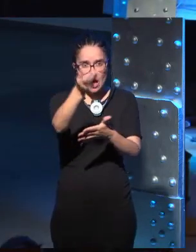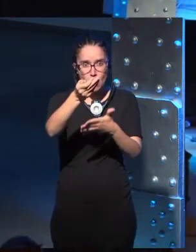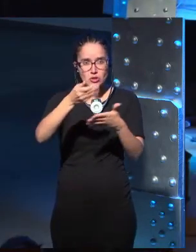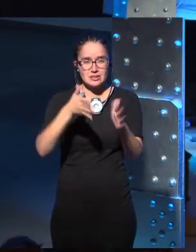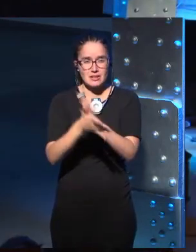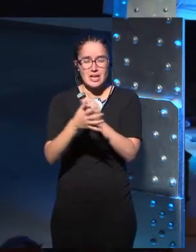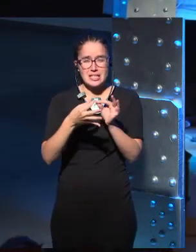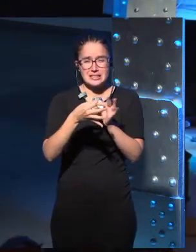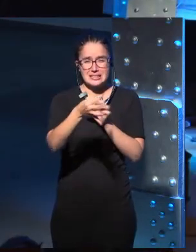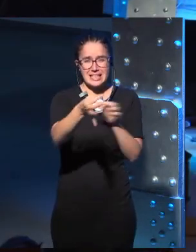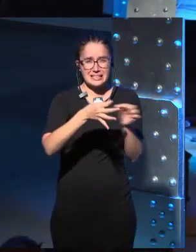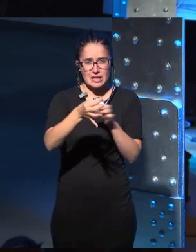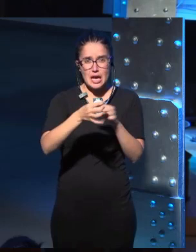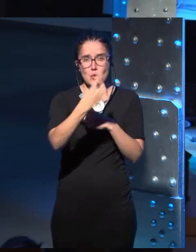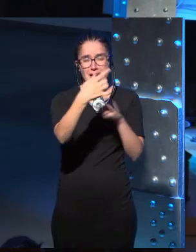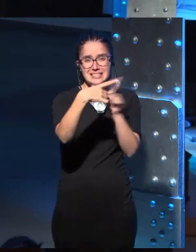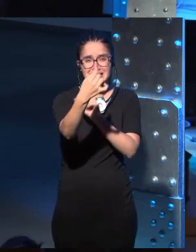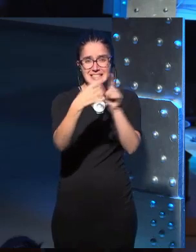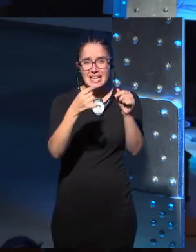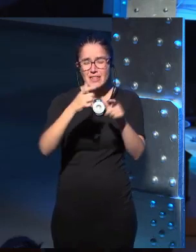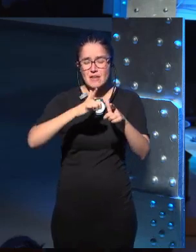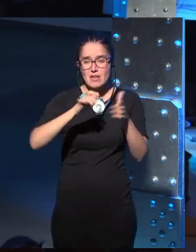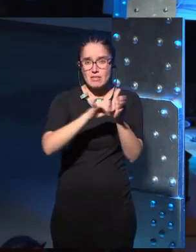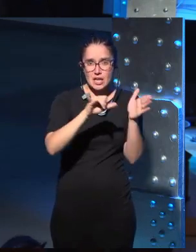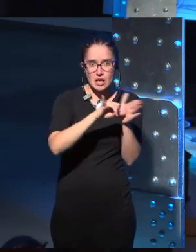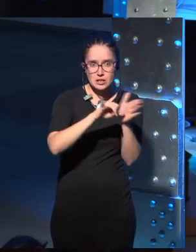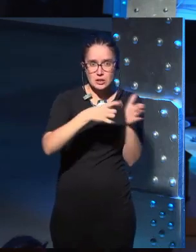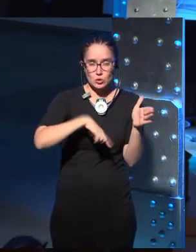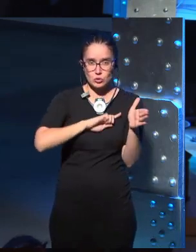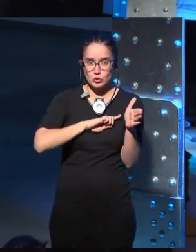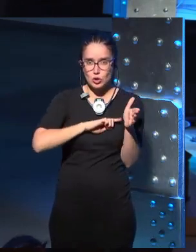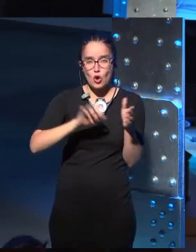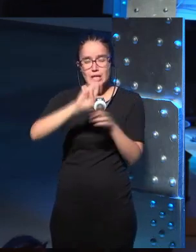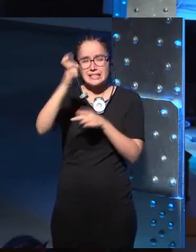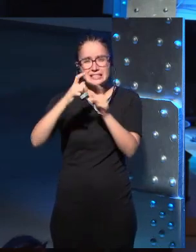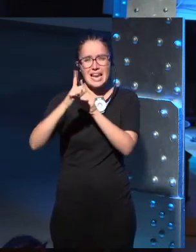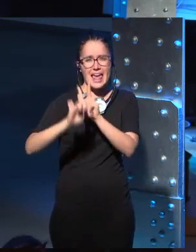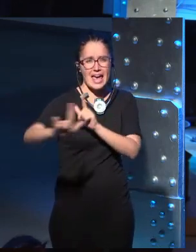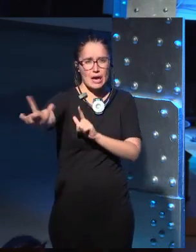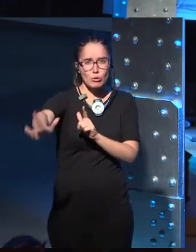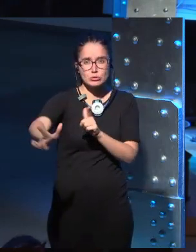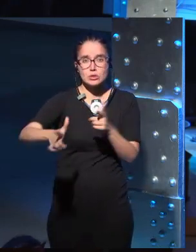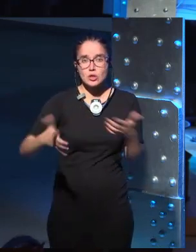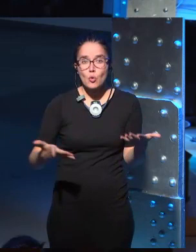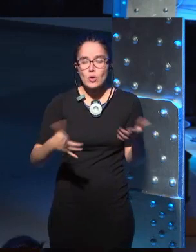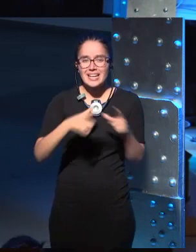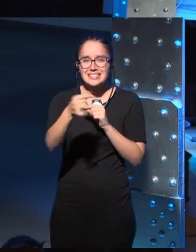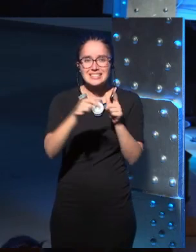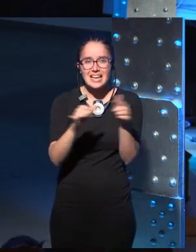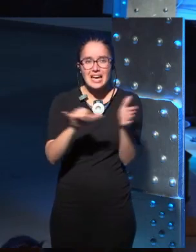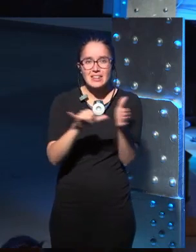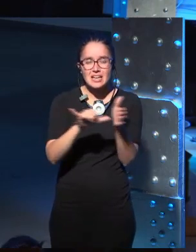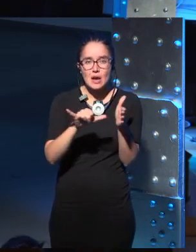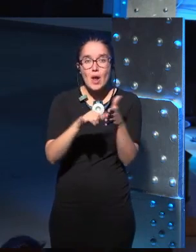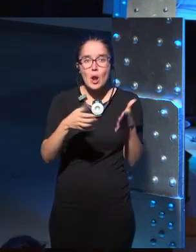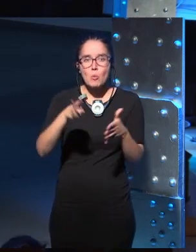obviously there is one which has to be closer to us than all the others. This one is called Proxima Centauri, and there happens to be